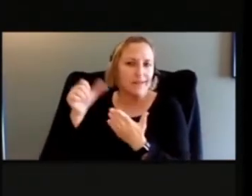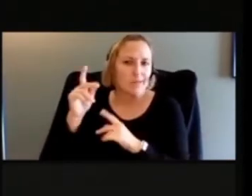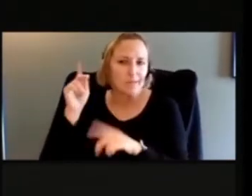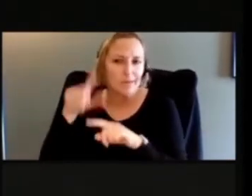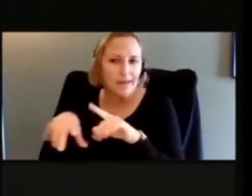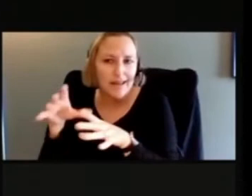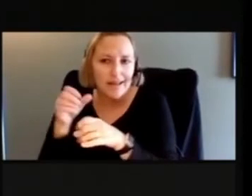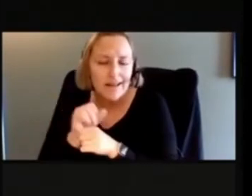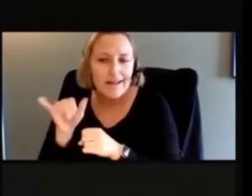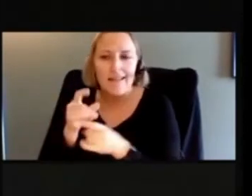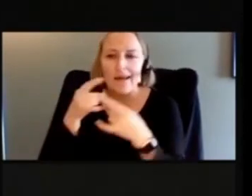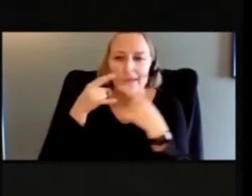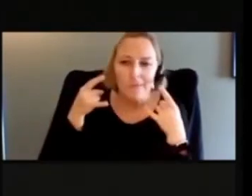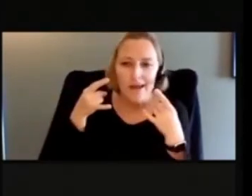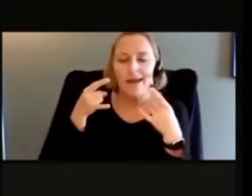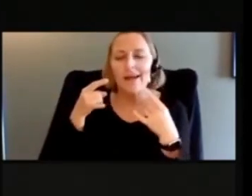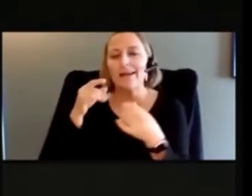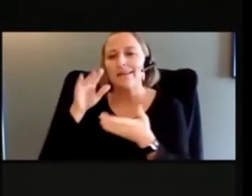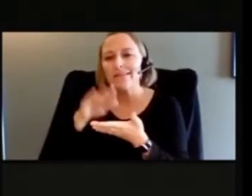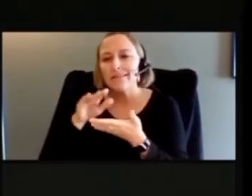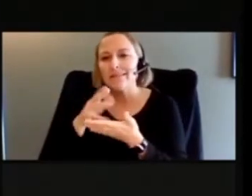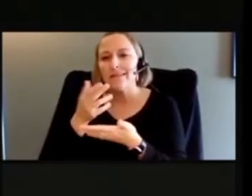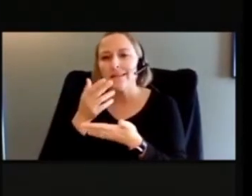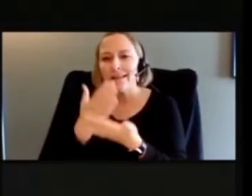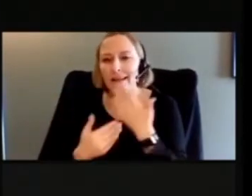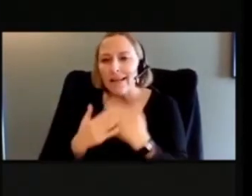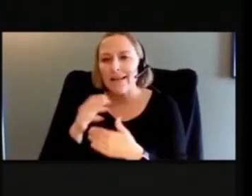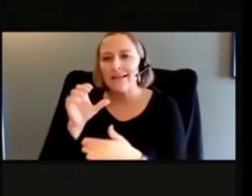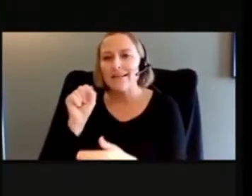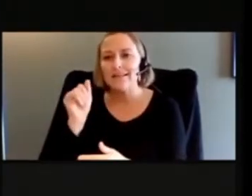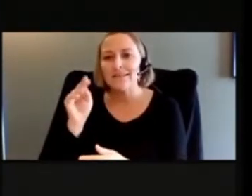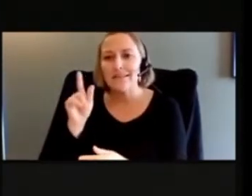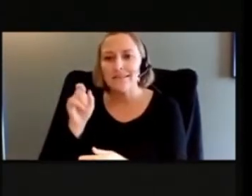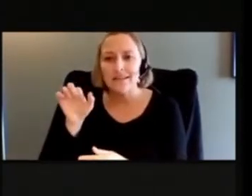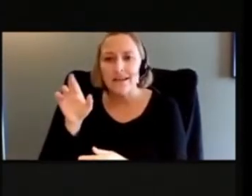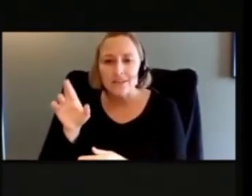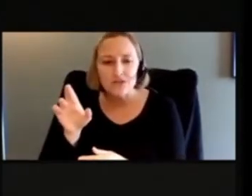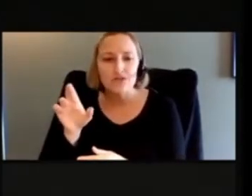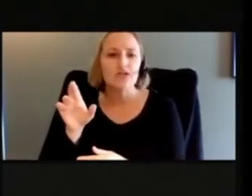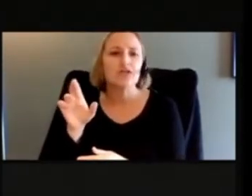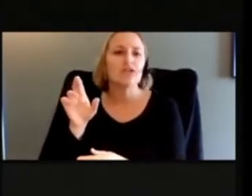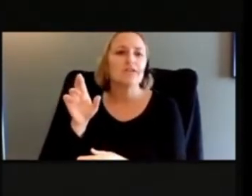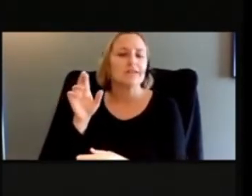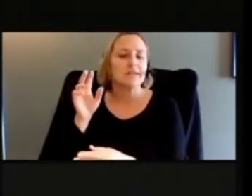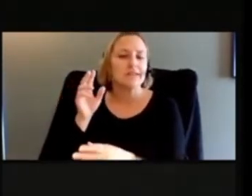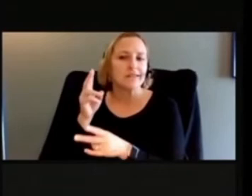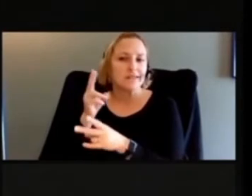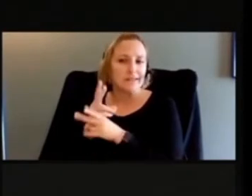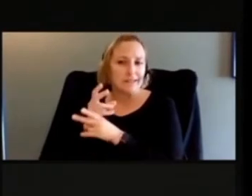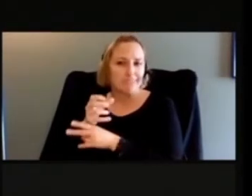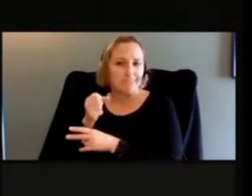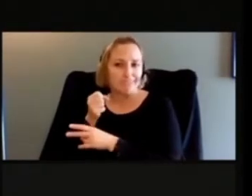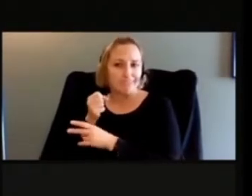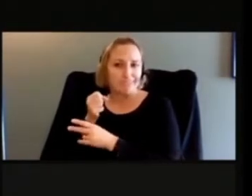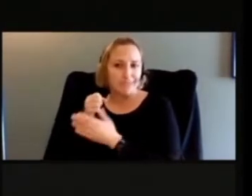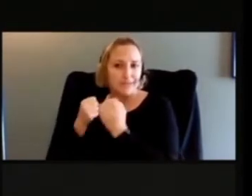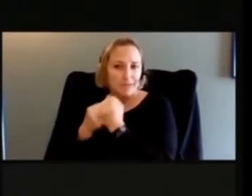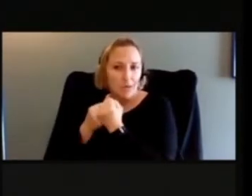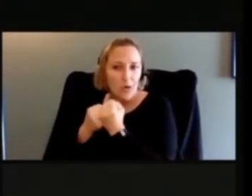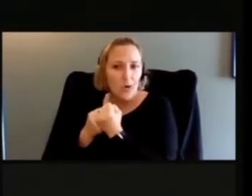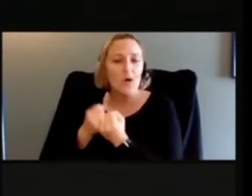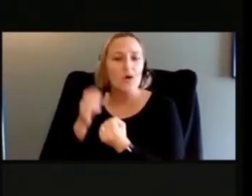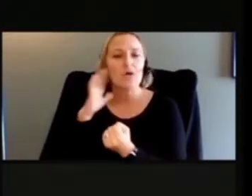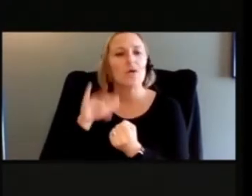withholding health insurance or economic support. And then we know that there are also social and economic repercussions of the infection, such